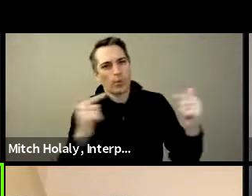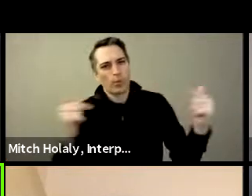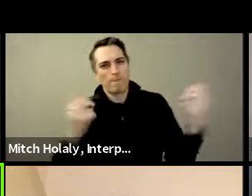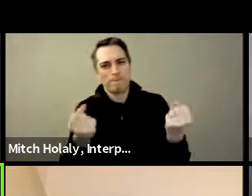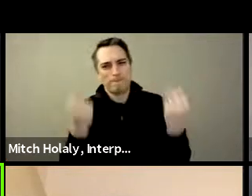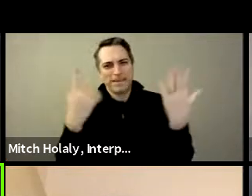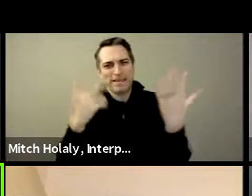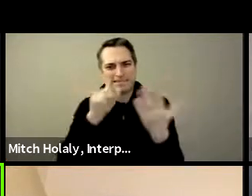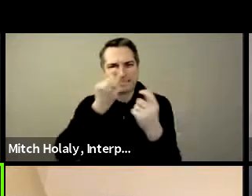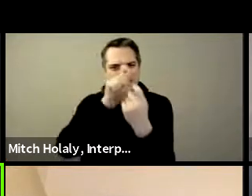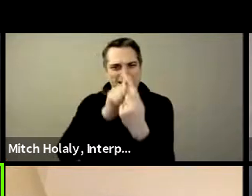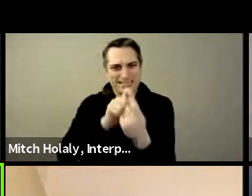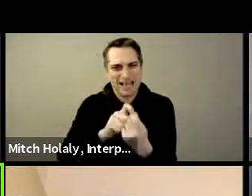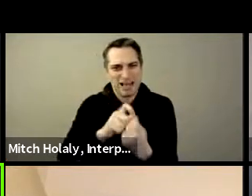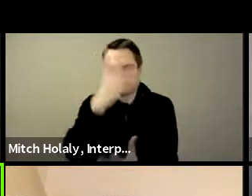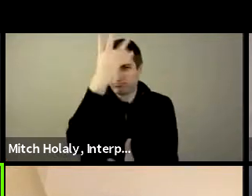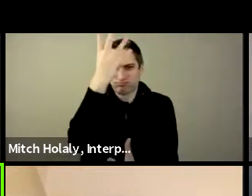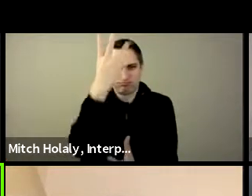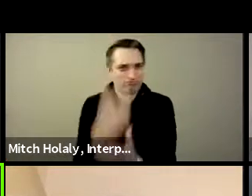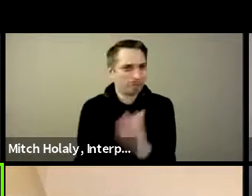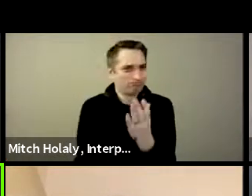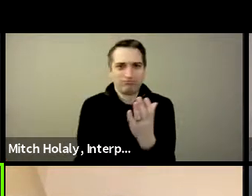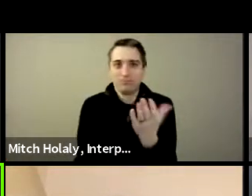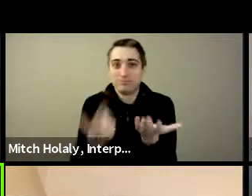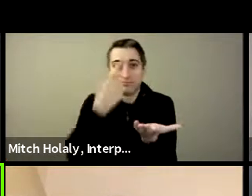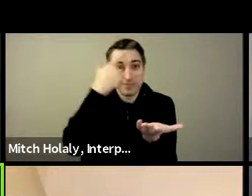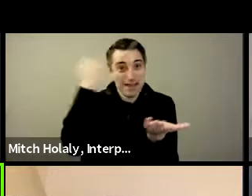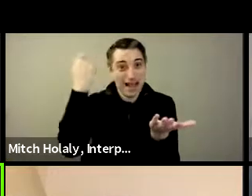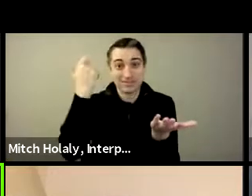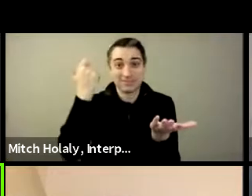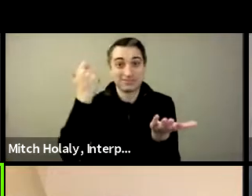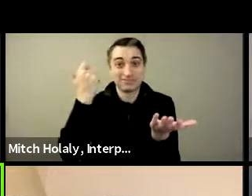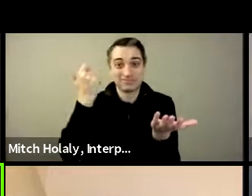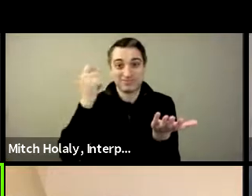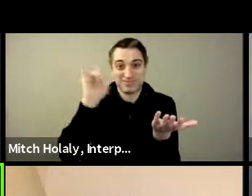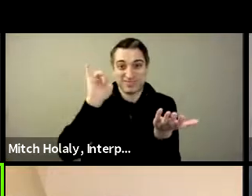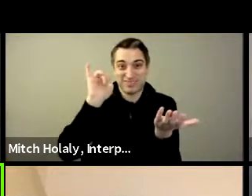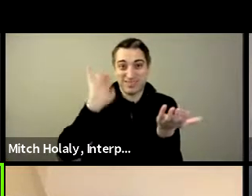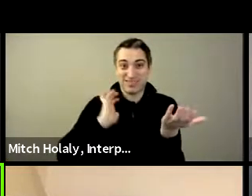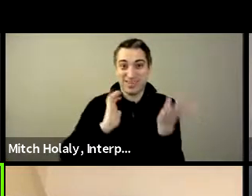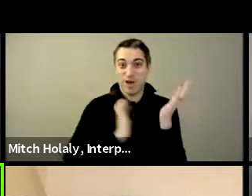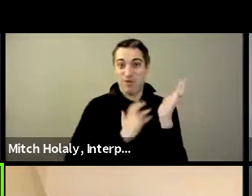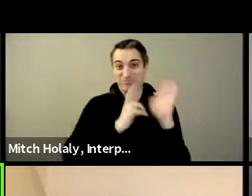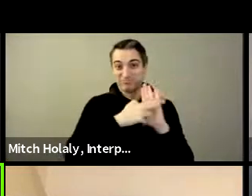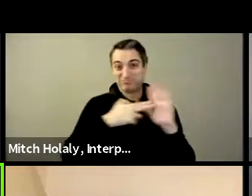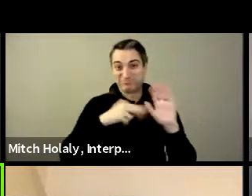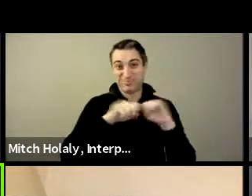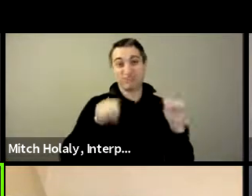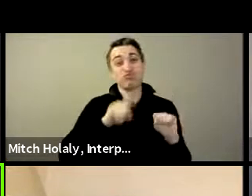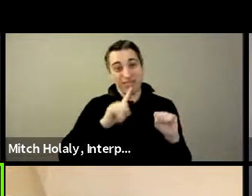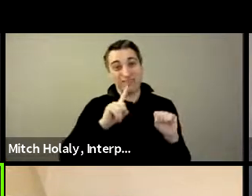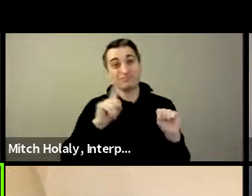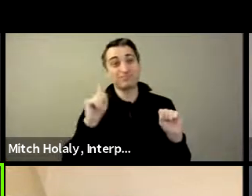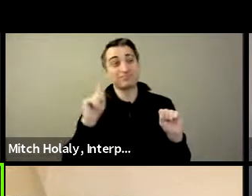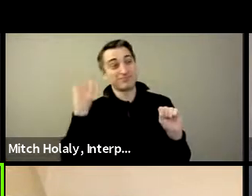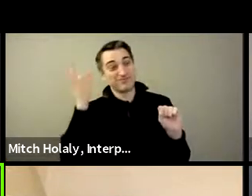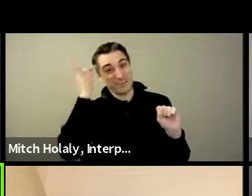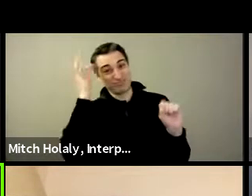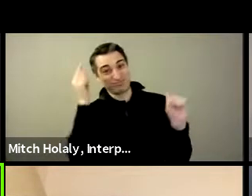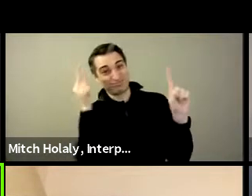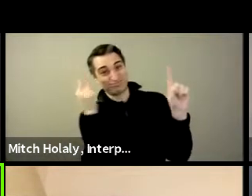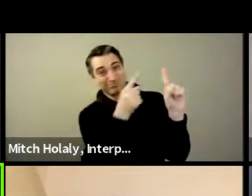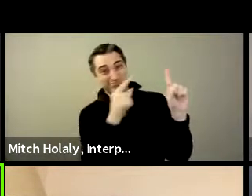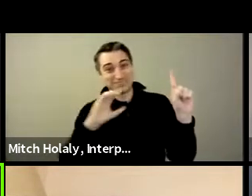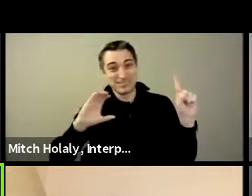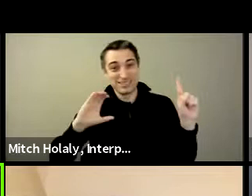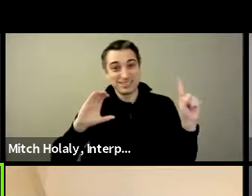that are missing because of the designation. And quite frankly, it goes back to the census, why we fought so heavily to get